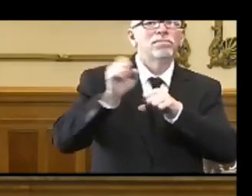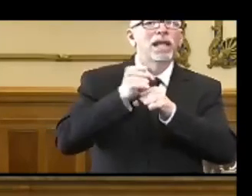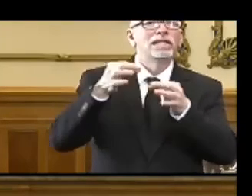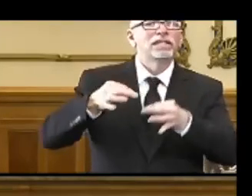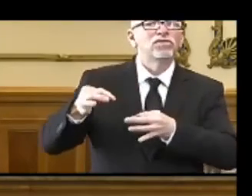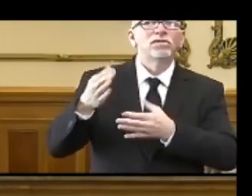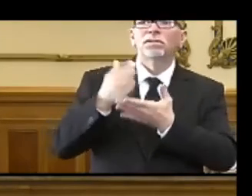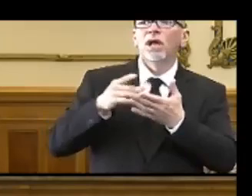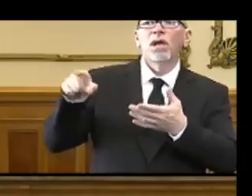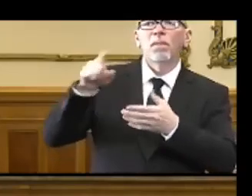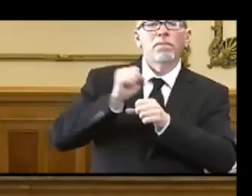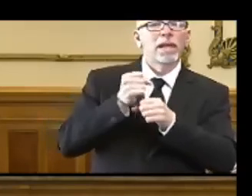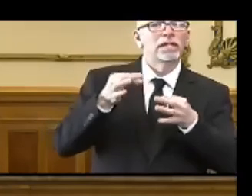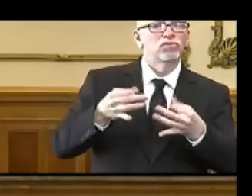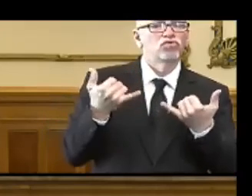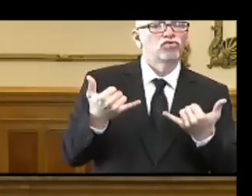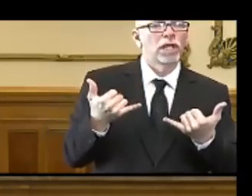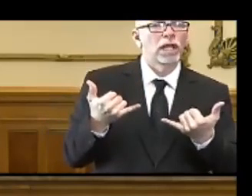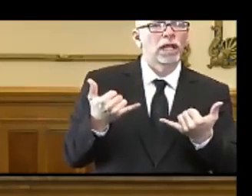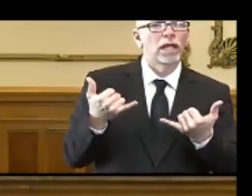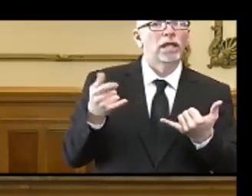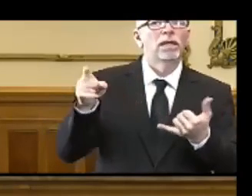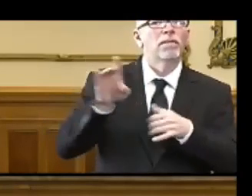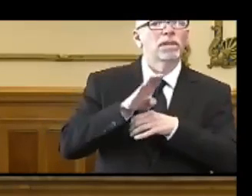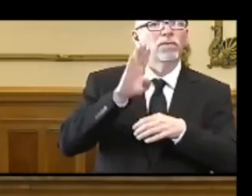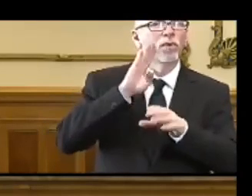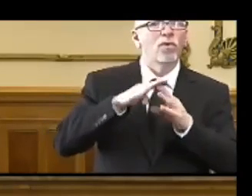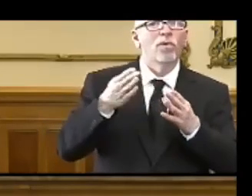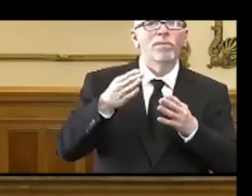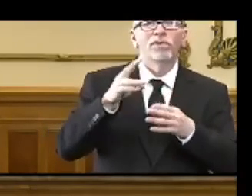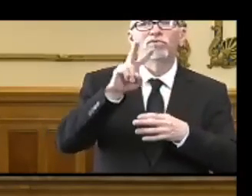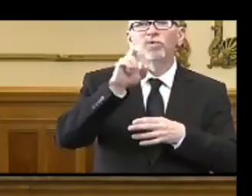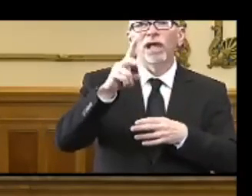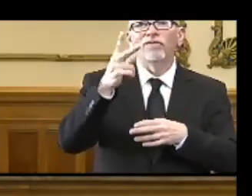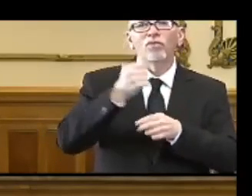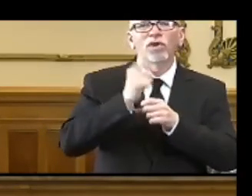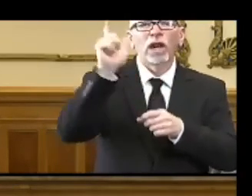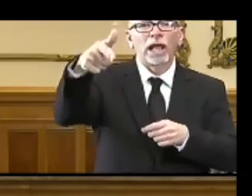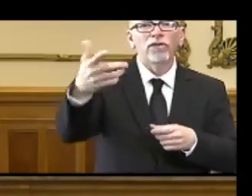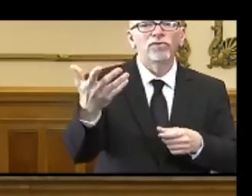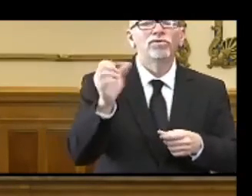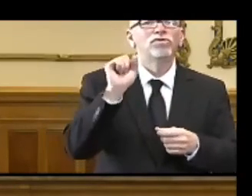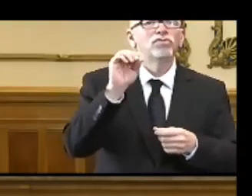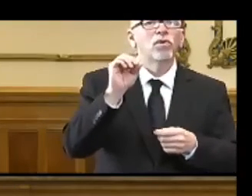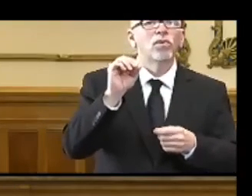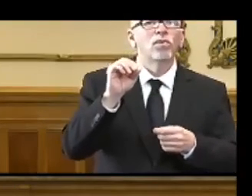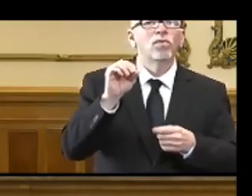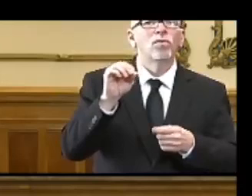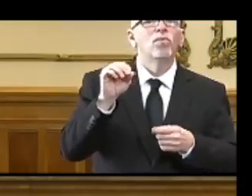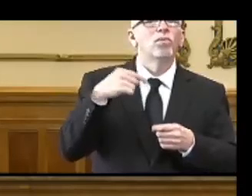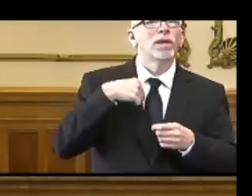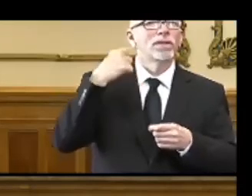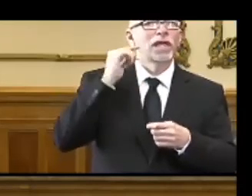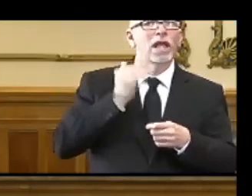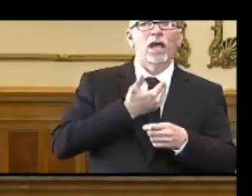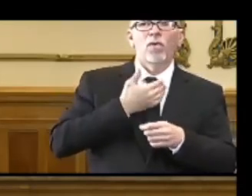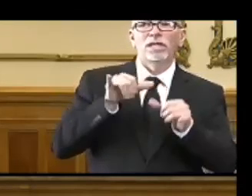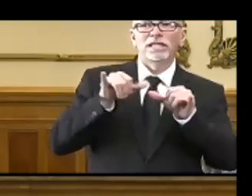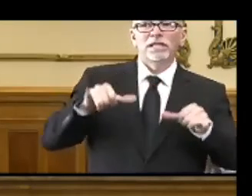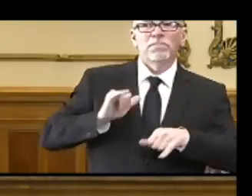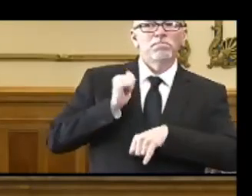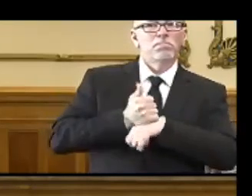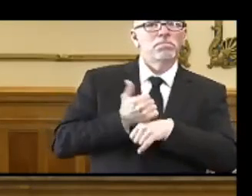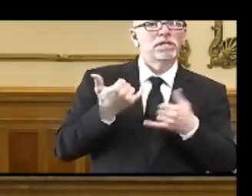have people making decisions today where their business won't open for 2.5, 3 years. So I would say that we think the structure we have in place is